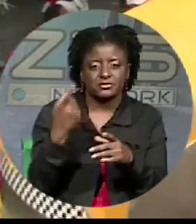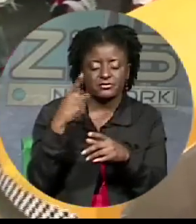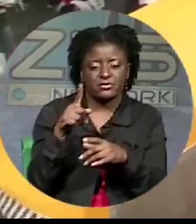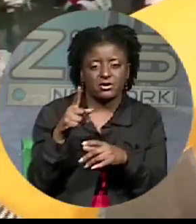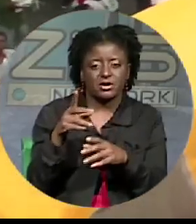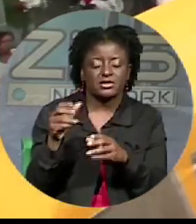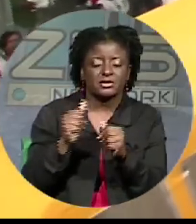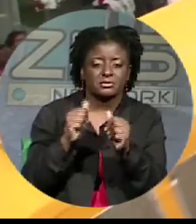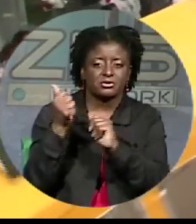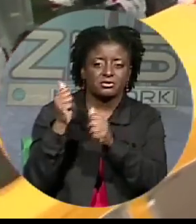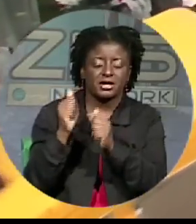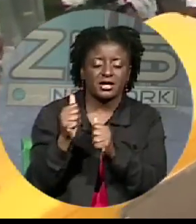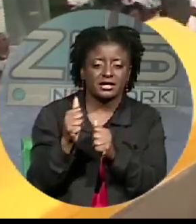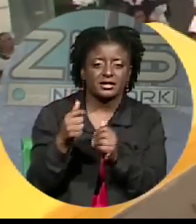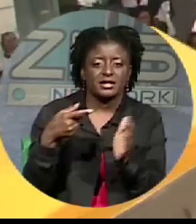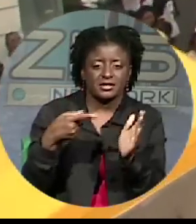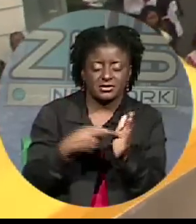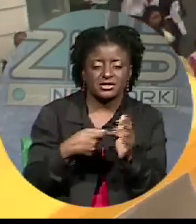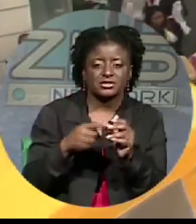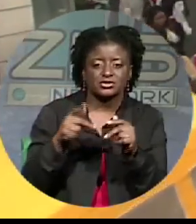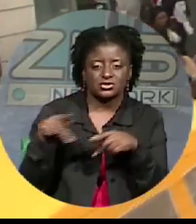leader, Winston Gus Cooper.